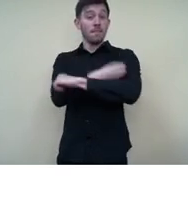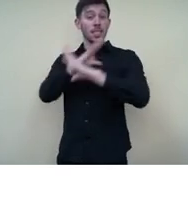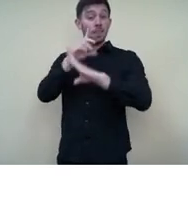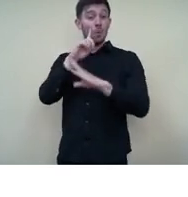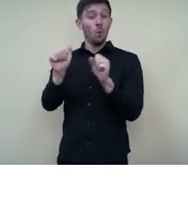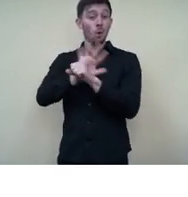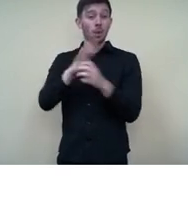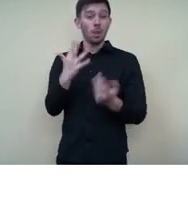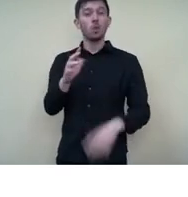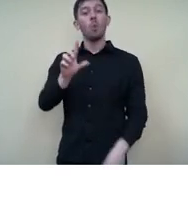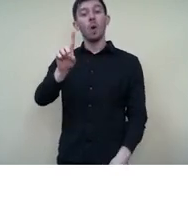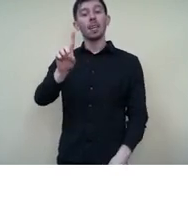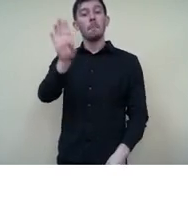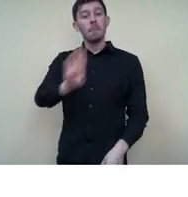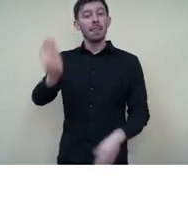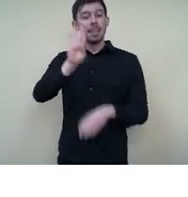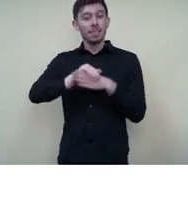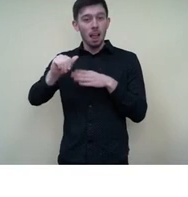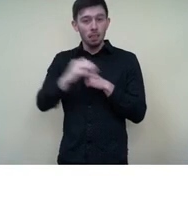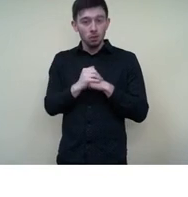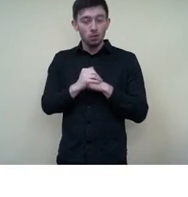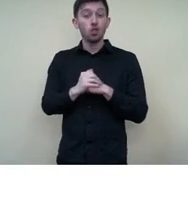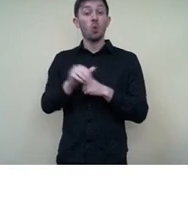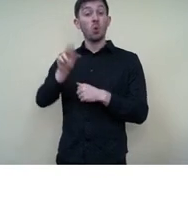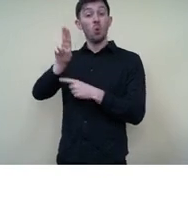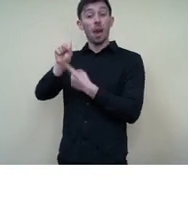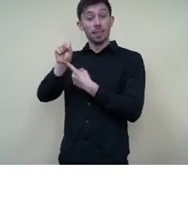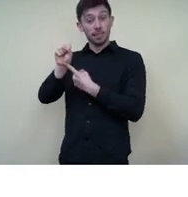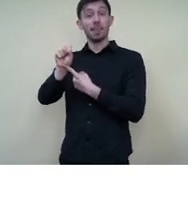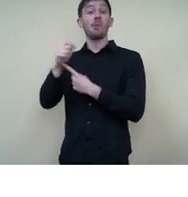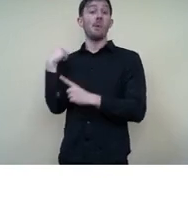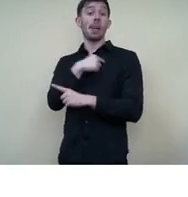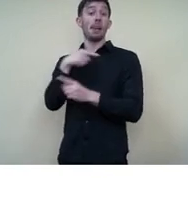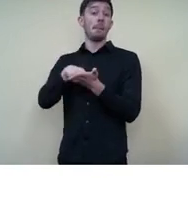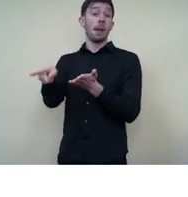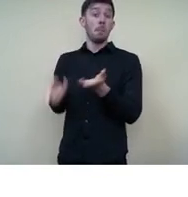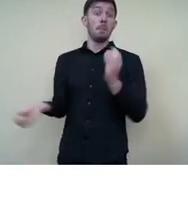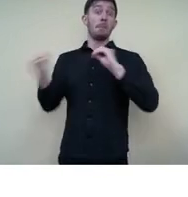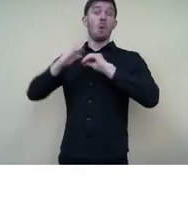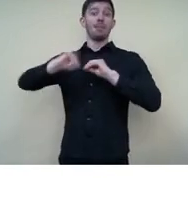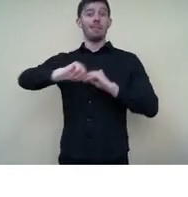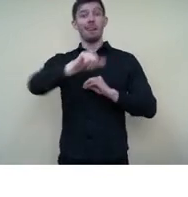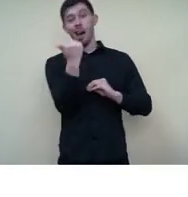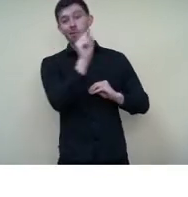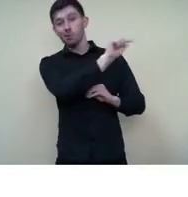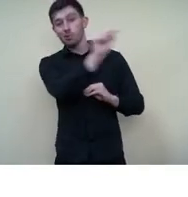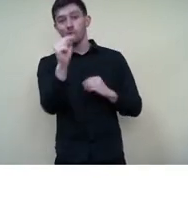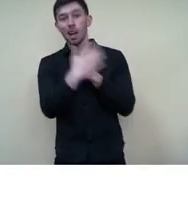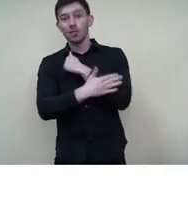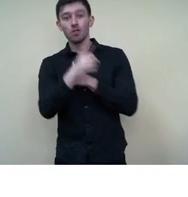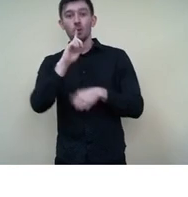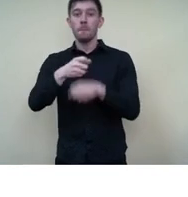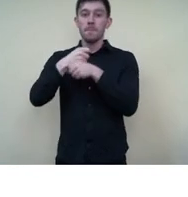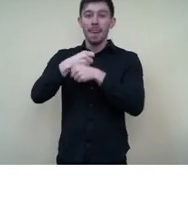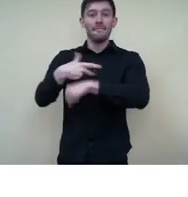was $1 billion. So the US far outpaced every other global effort to create this vaccine.